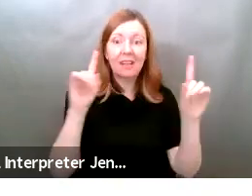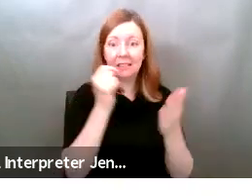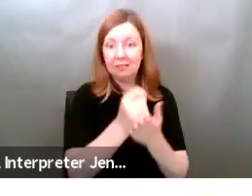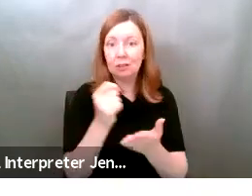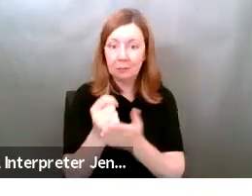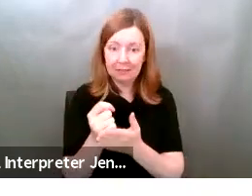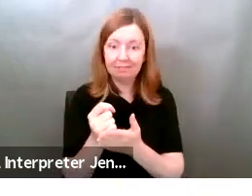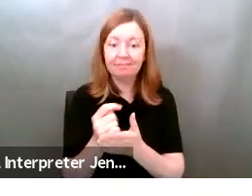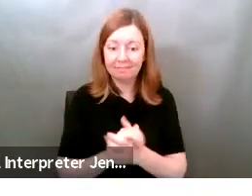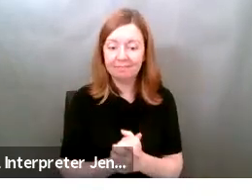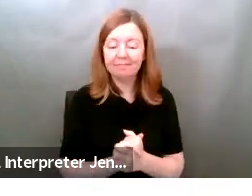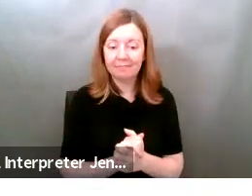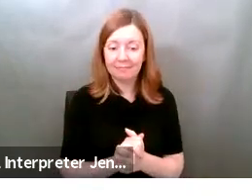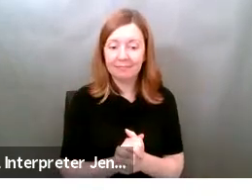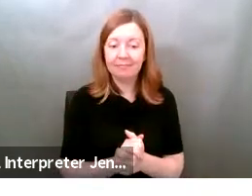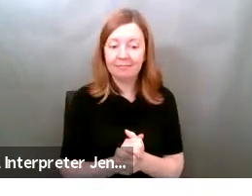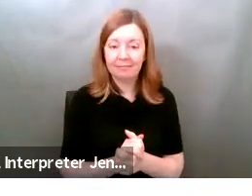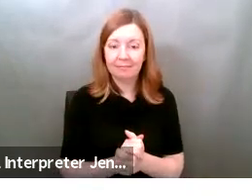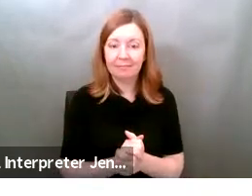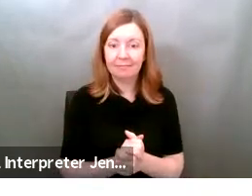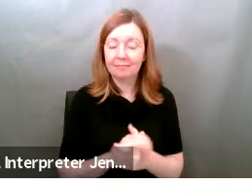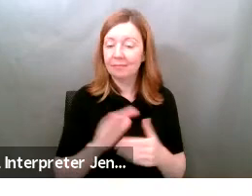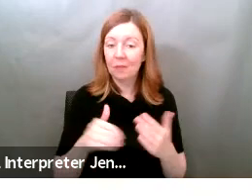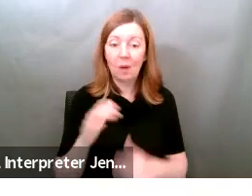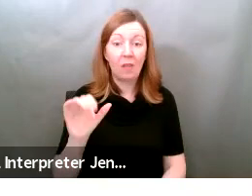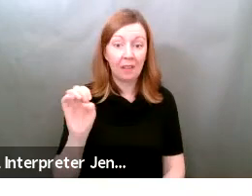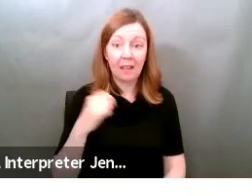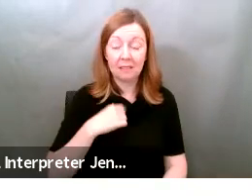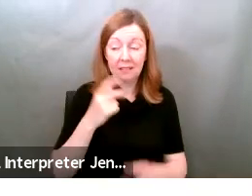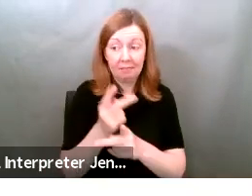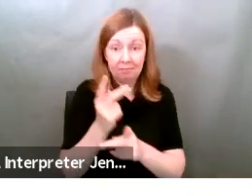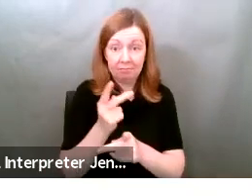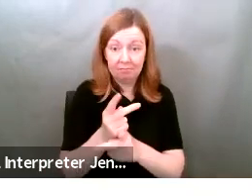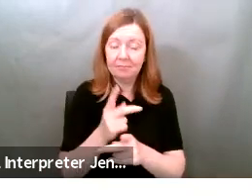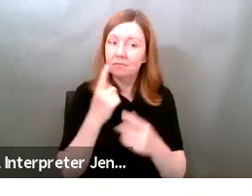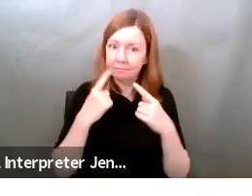treatment that in all the cases I've cared for has